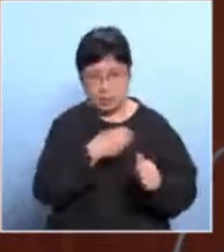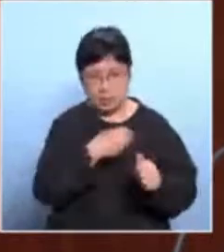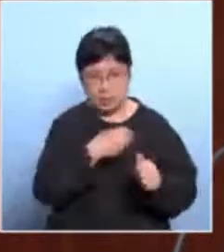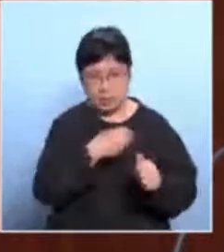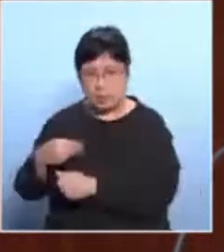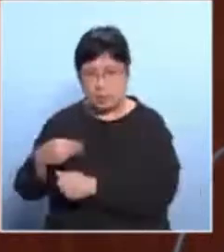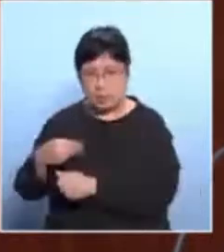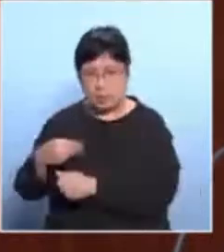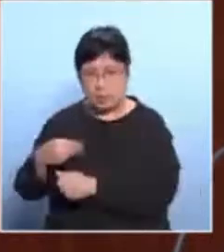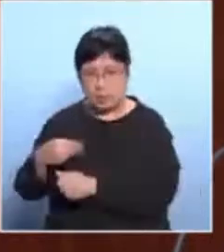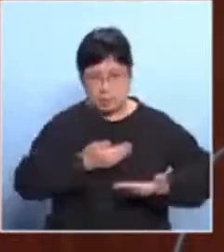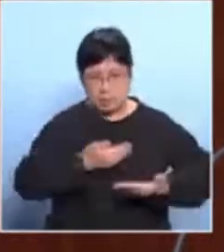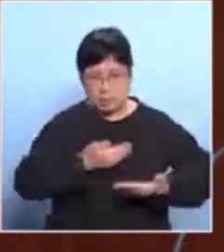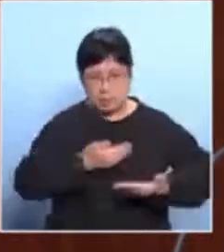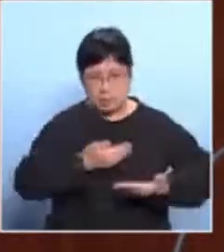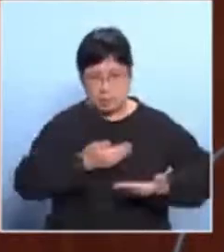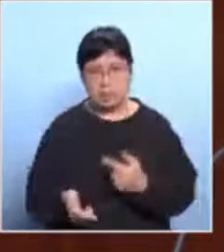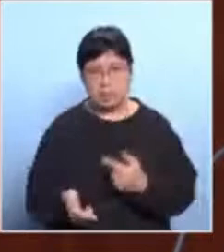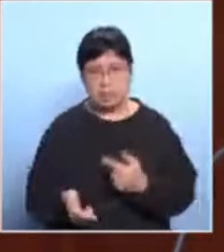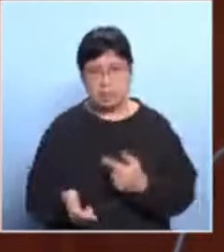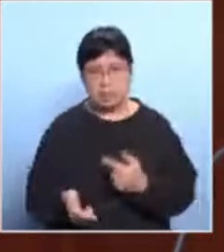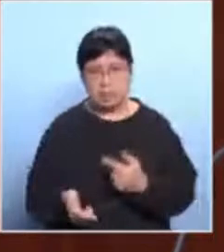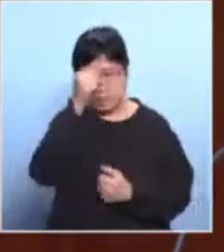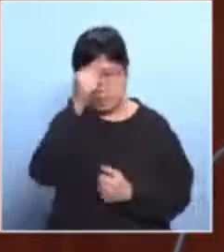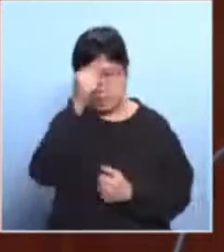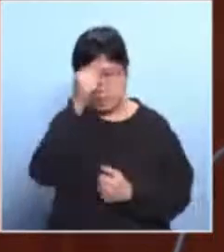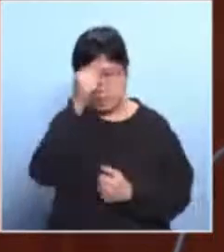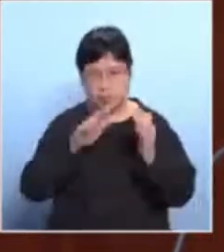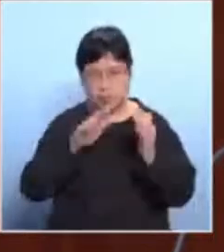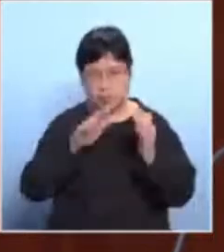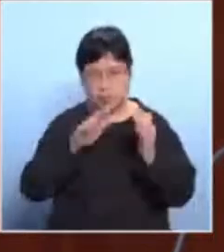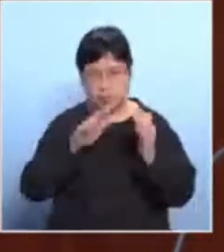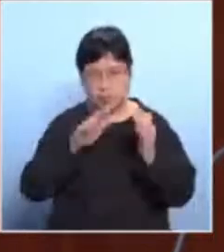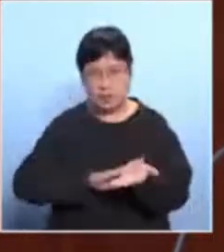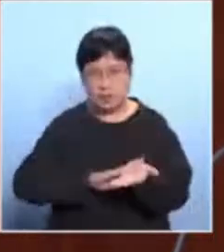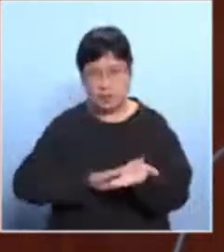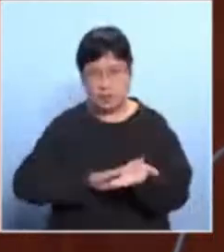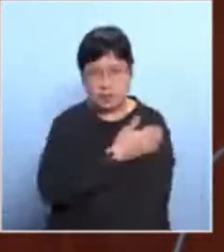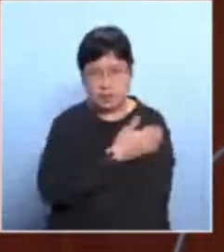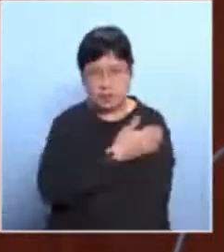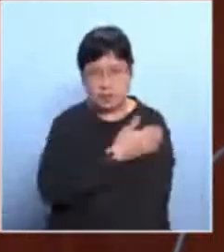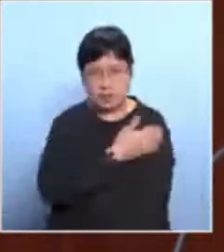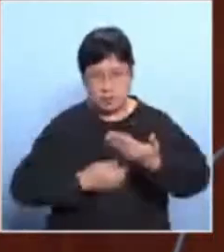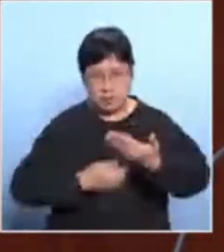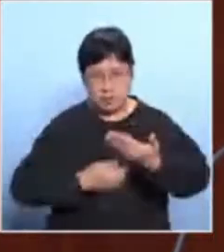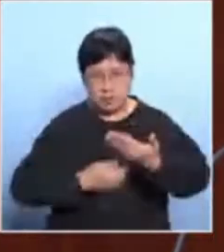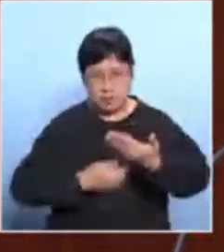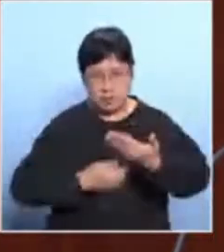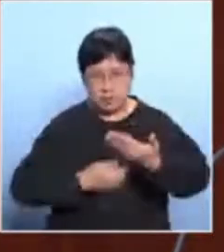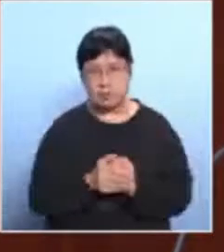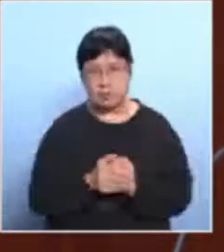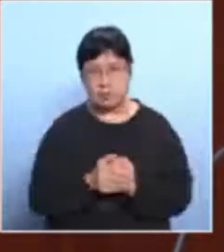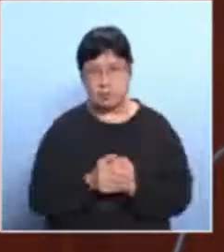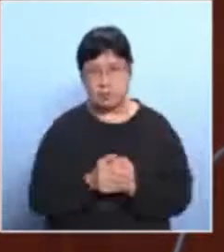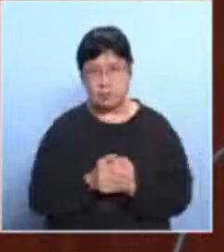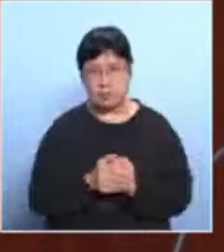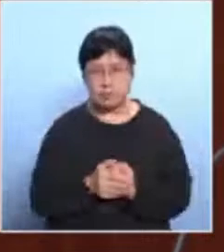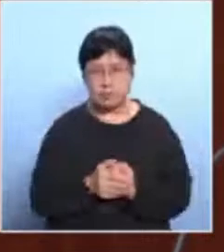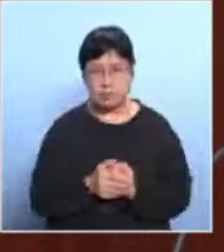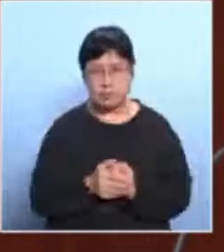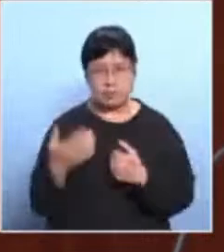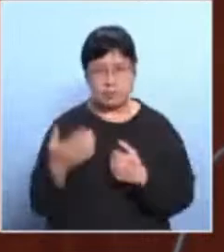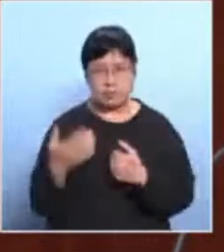the Hospital Authority Healthcare Talents Visiting Program. Building upon the successful experience of the first phase